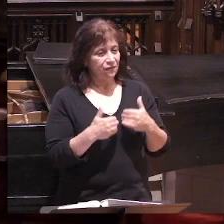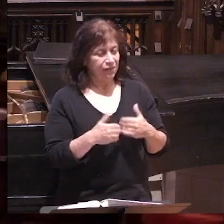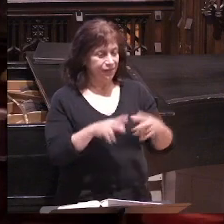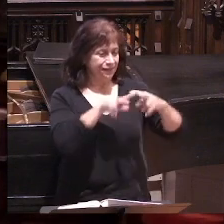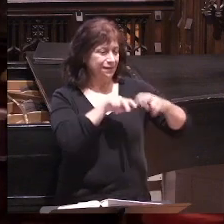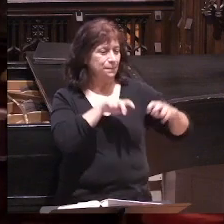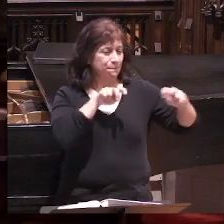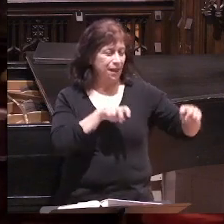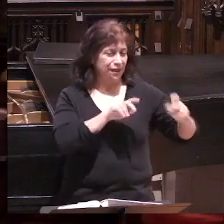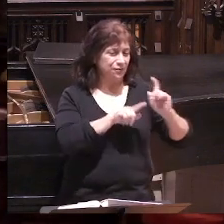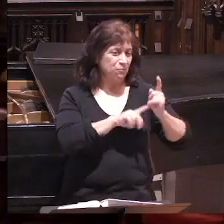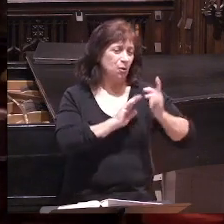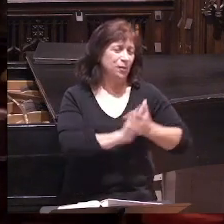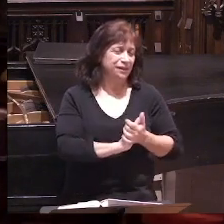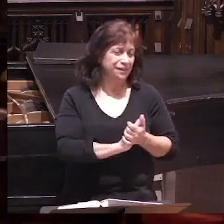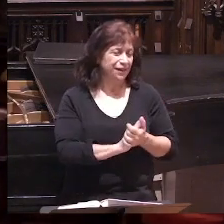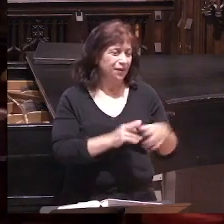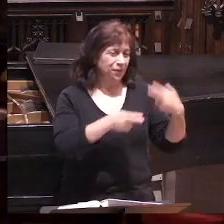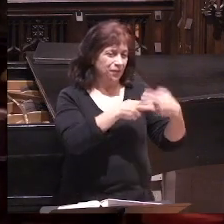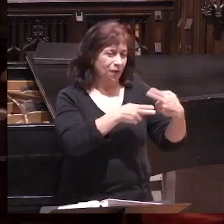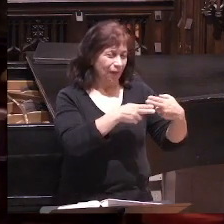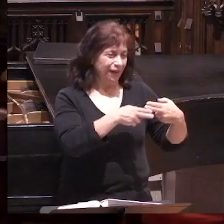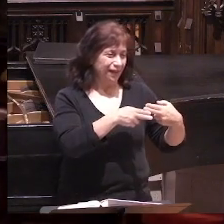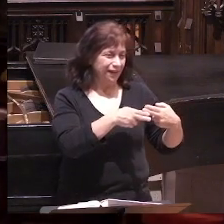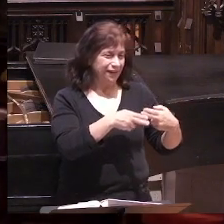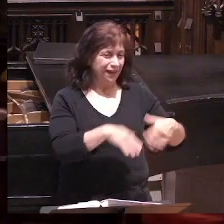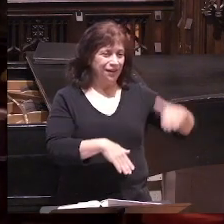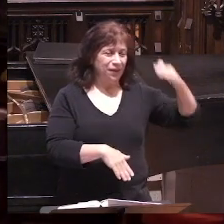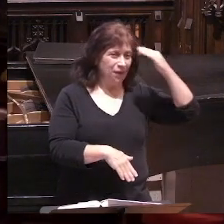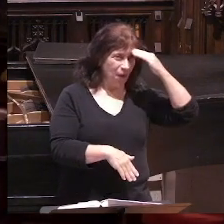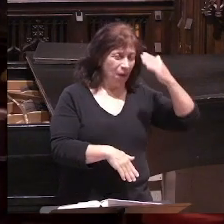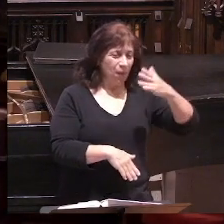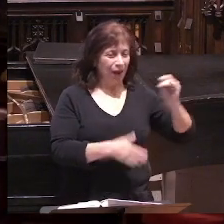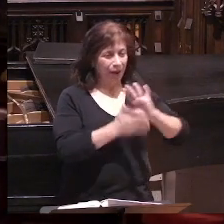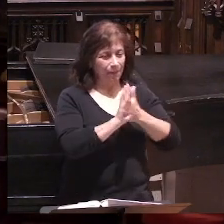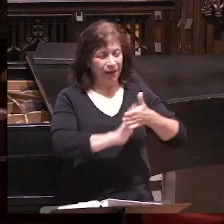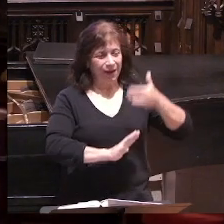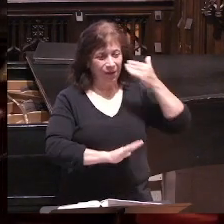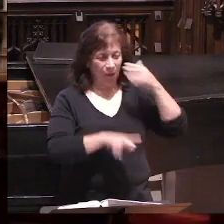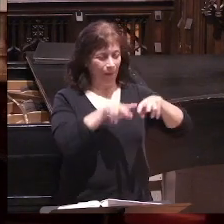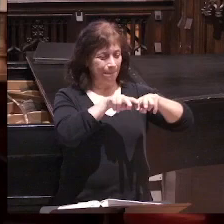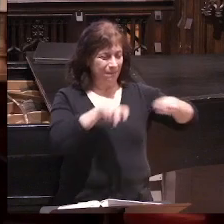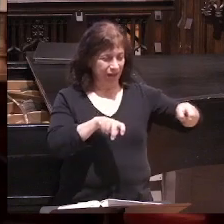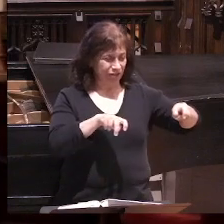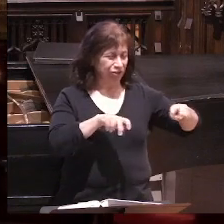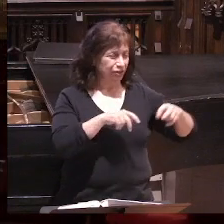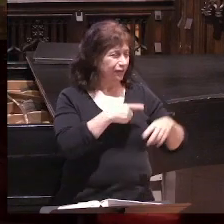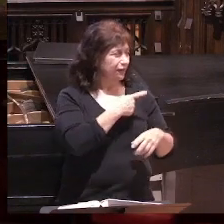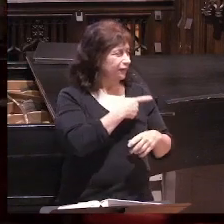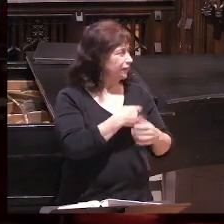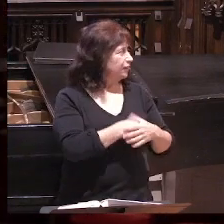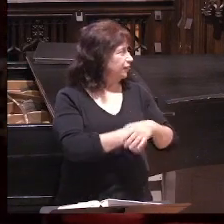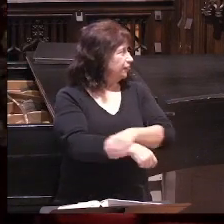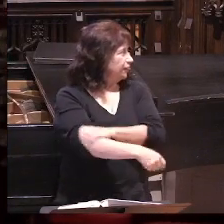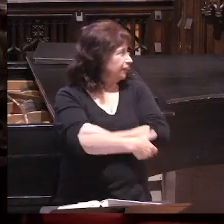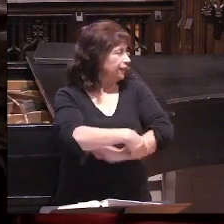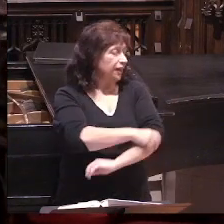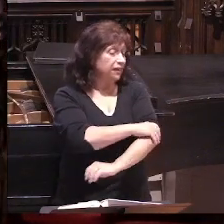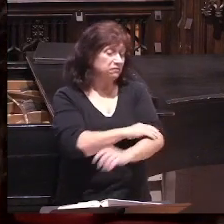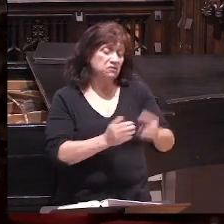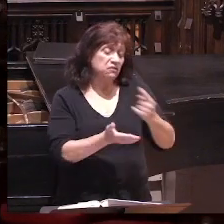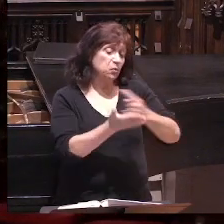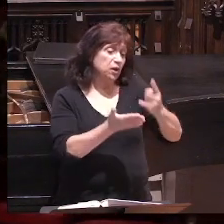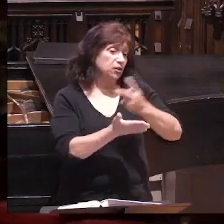moments. We're calling it the To Know and Be Known Bench. And every couple of